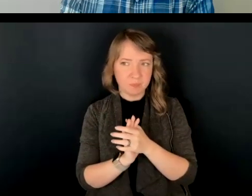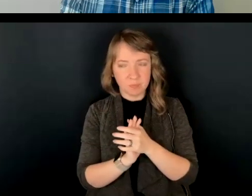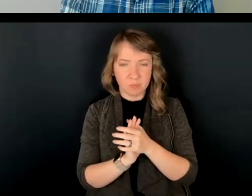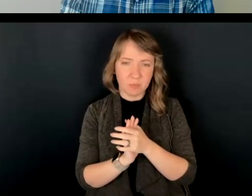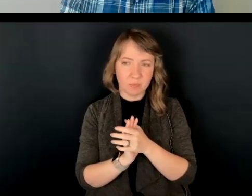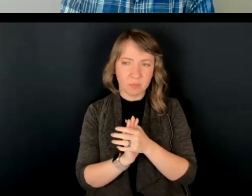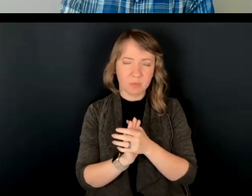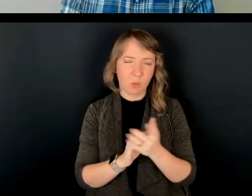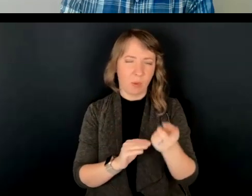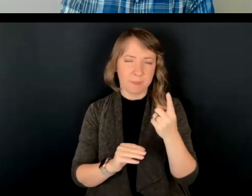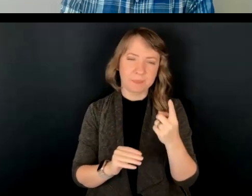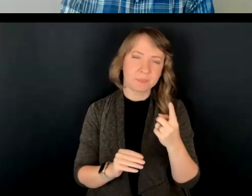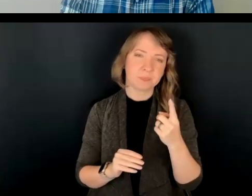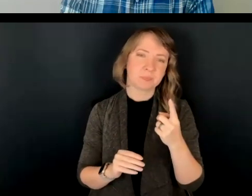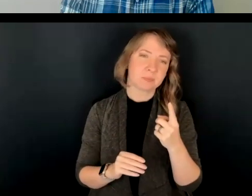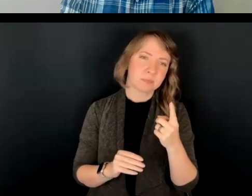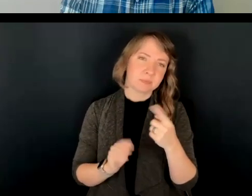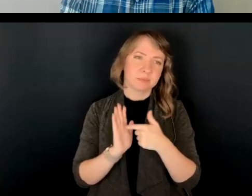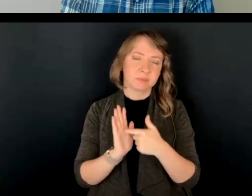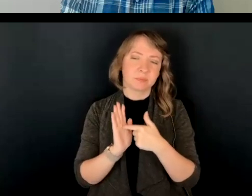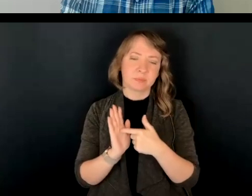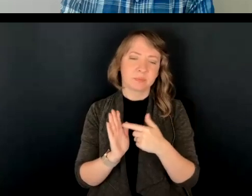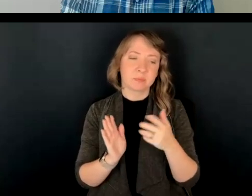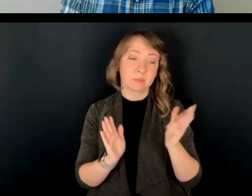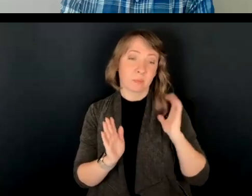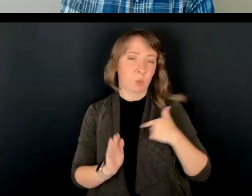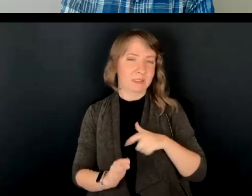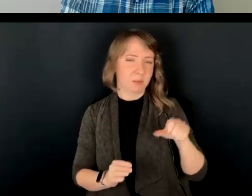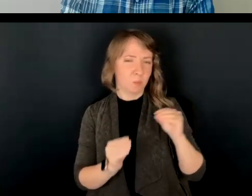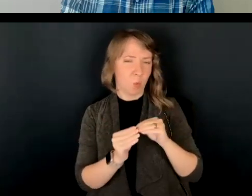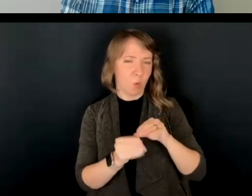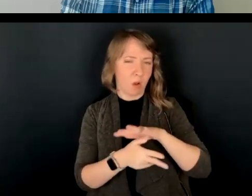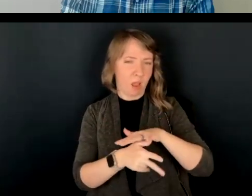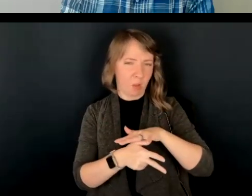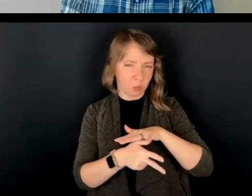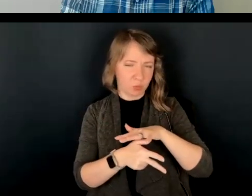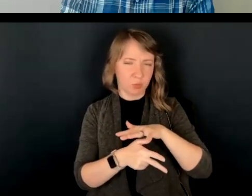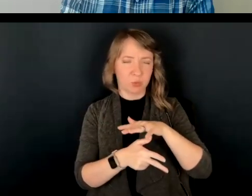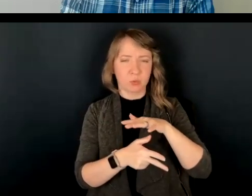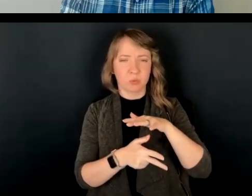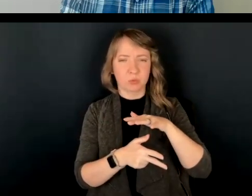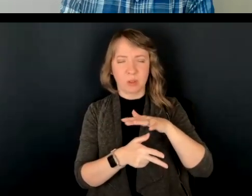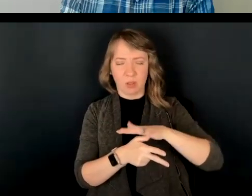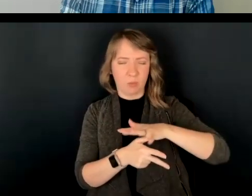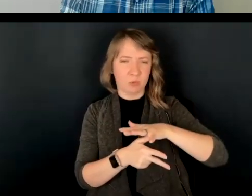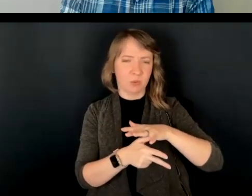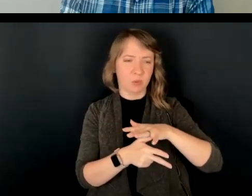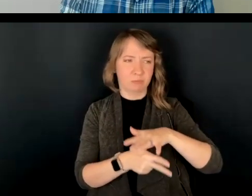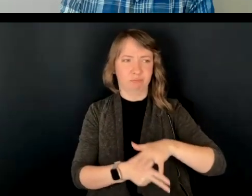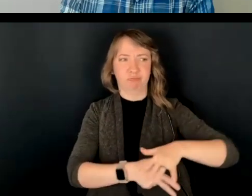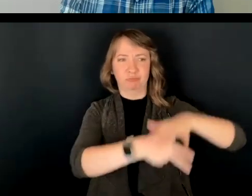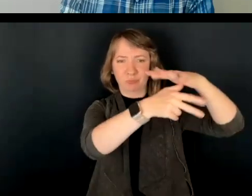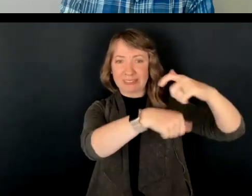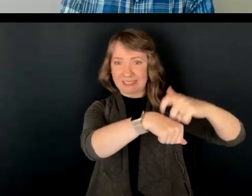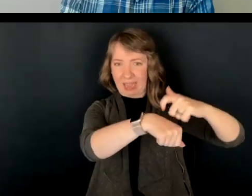like one of them is we needed more helicopter aerial ignition time up in the